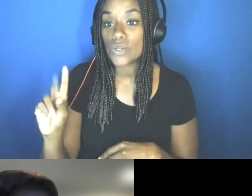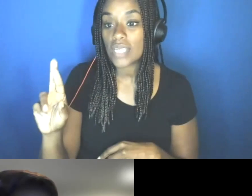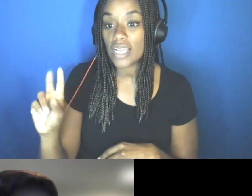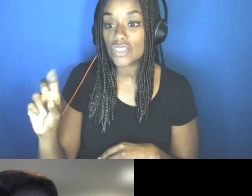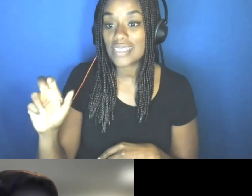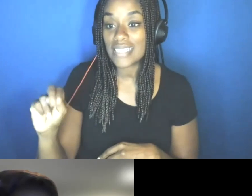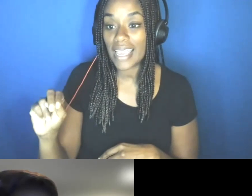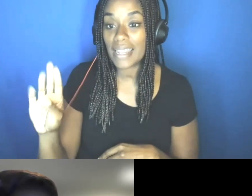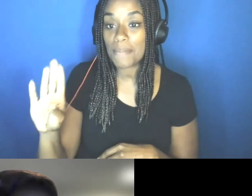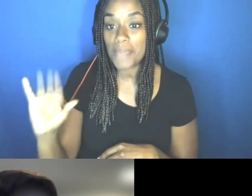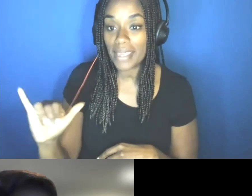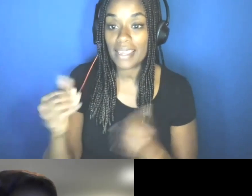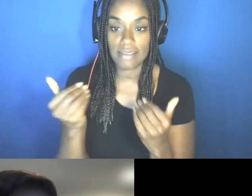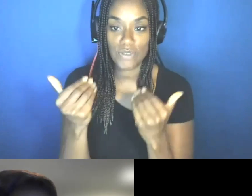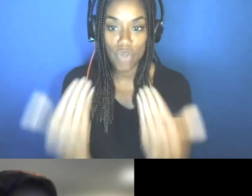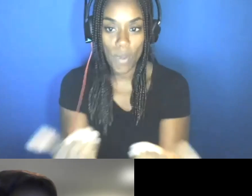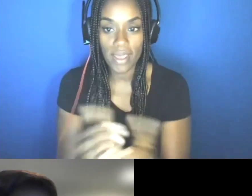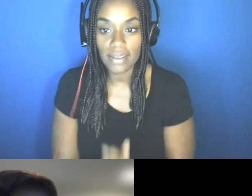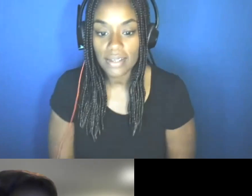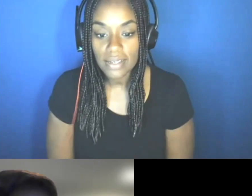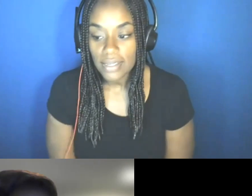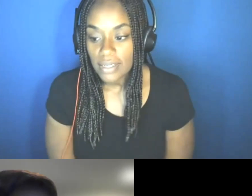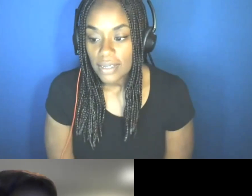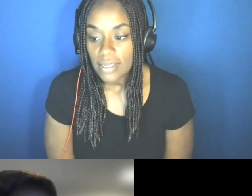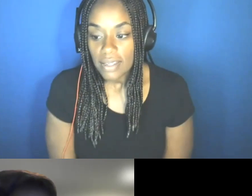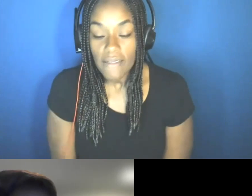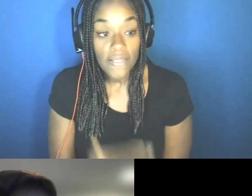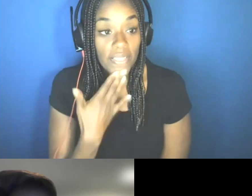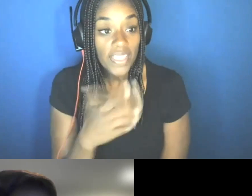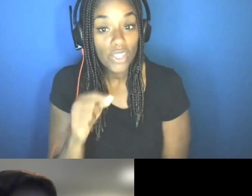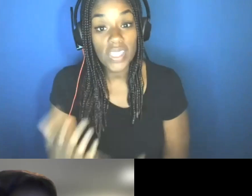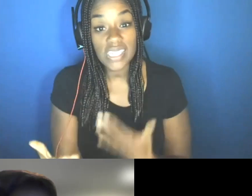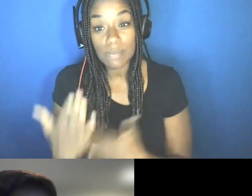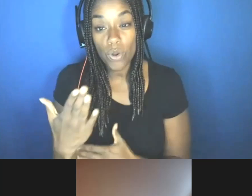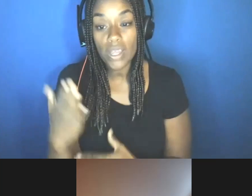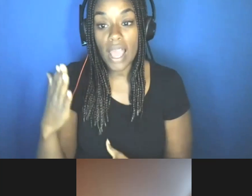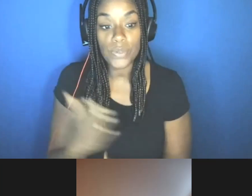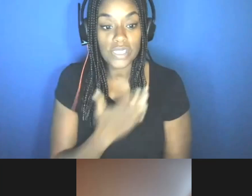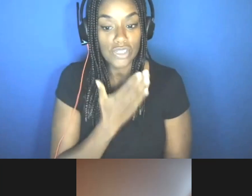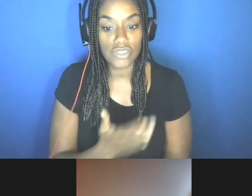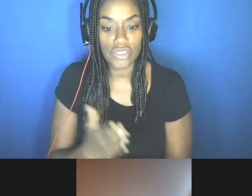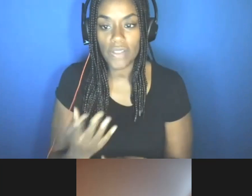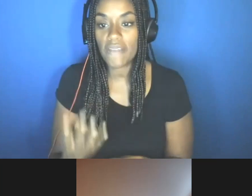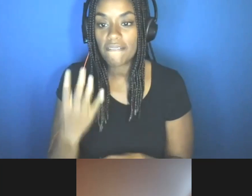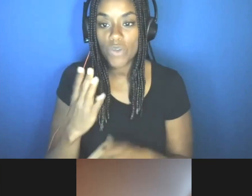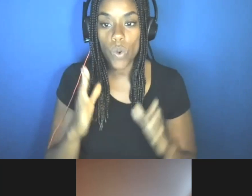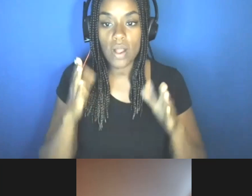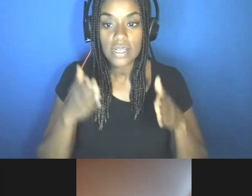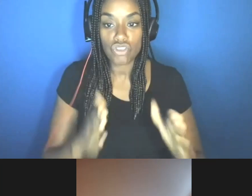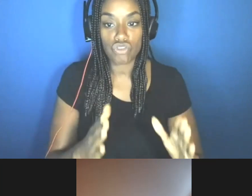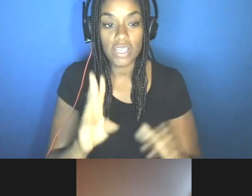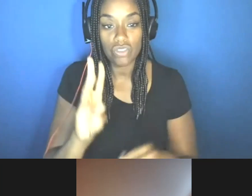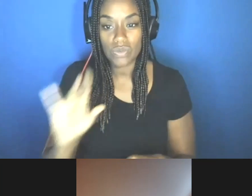go ahead. Thank you. This morning I was going to sing a Four Directions song, and instead I sang